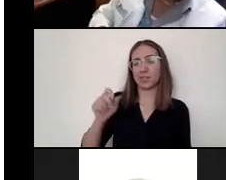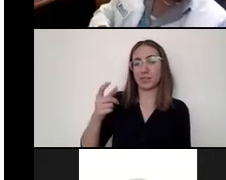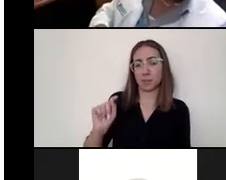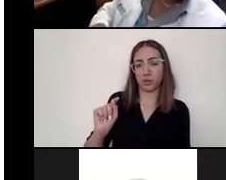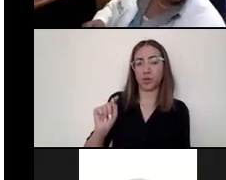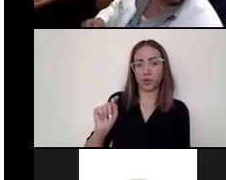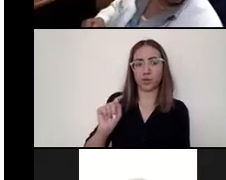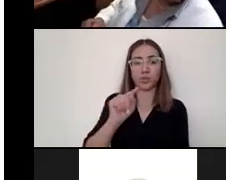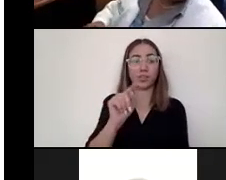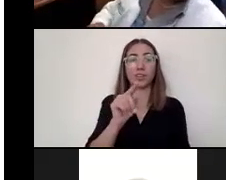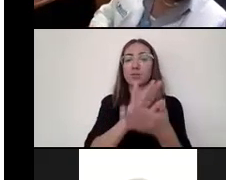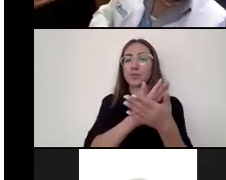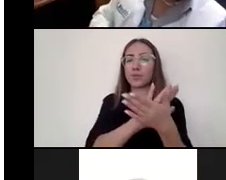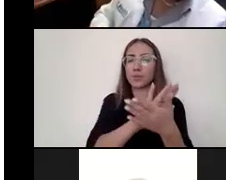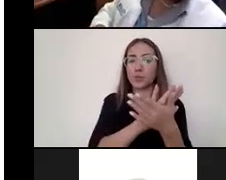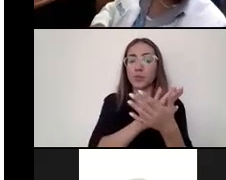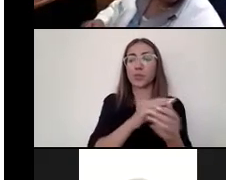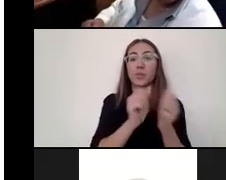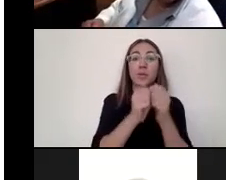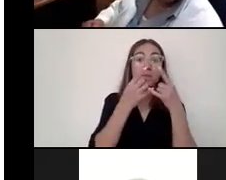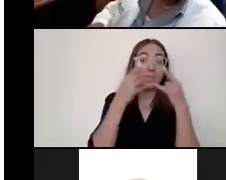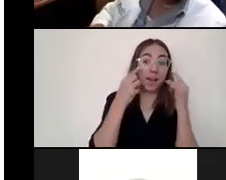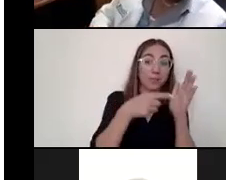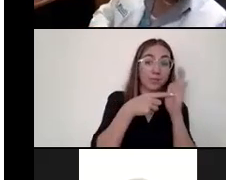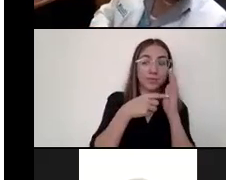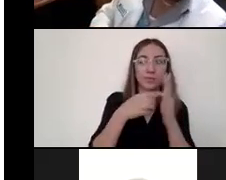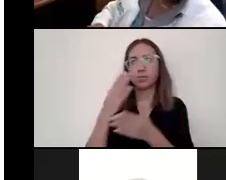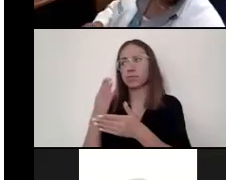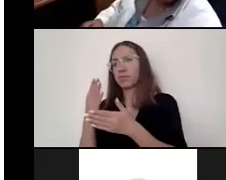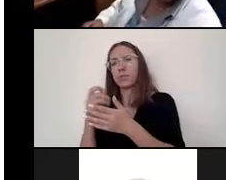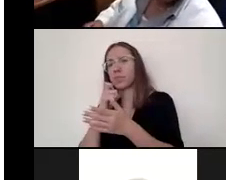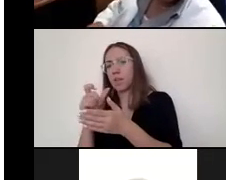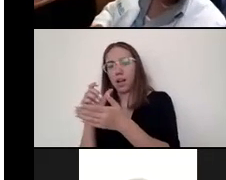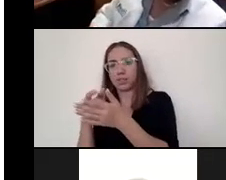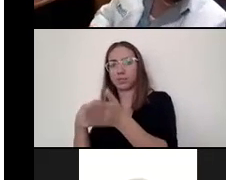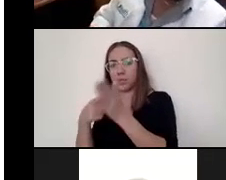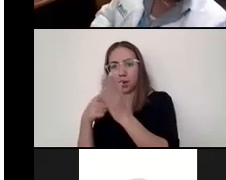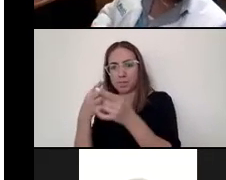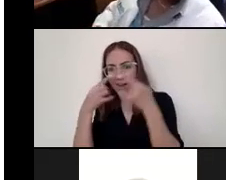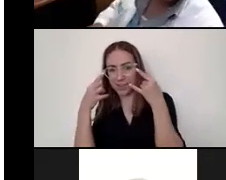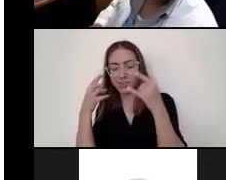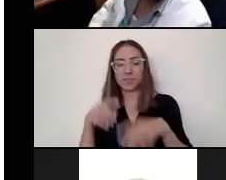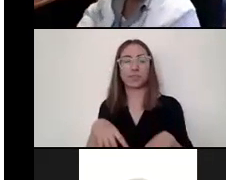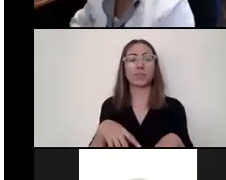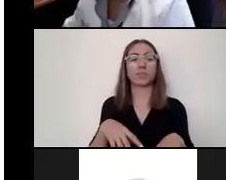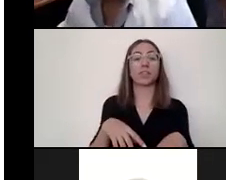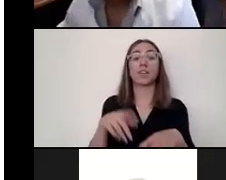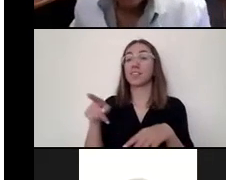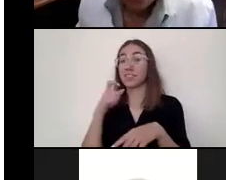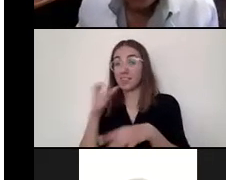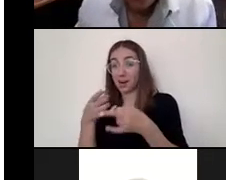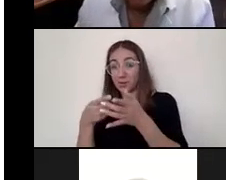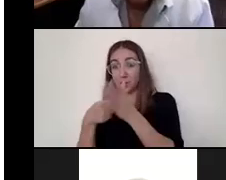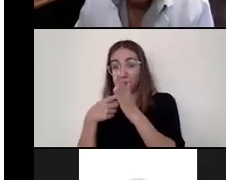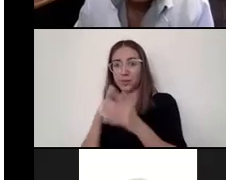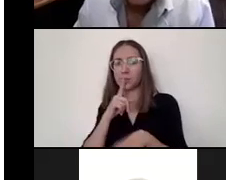in schools, at schools with mask mandates and without mask mandates. And in those schools that did not have a mask requirement, they were almost